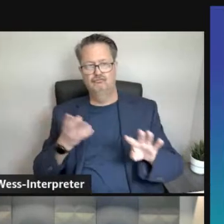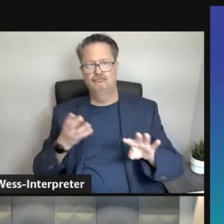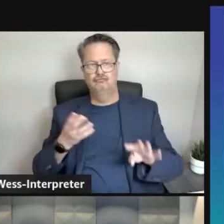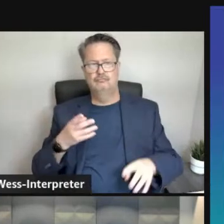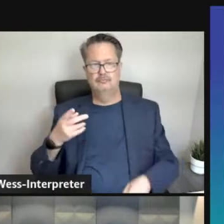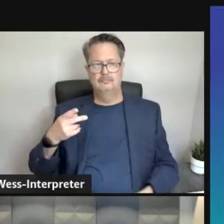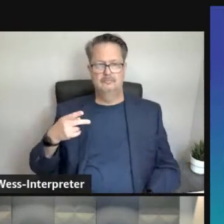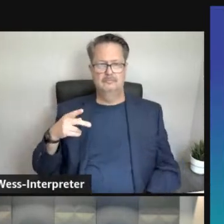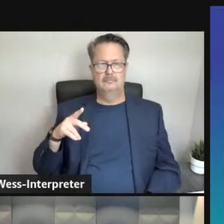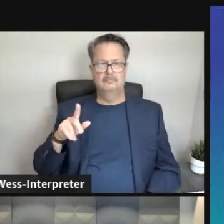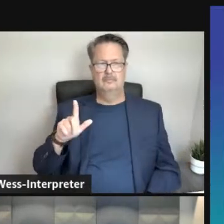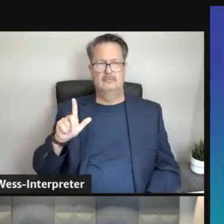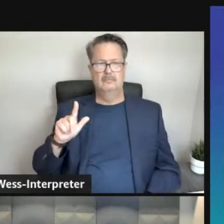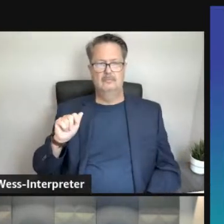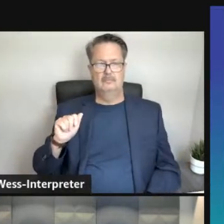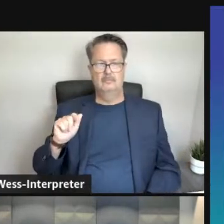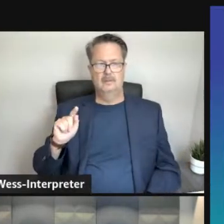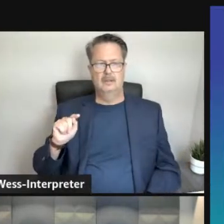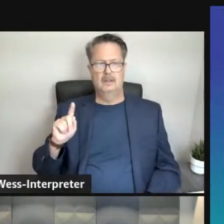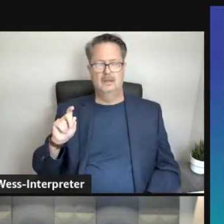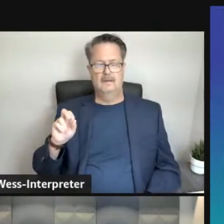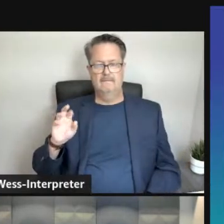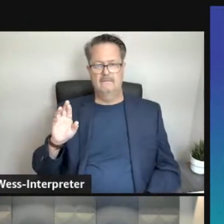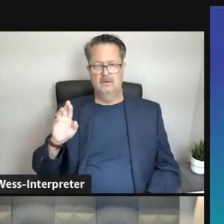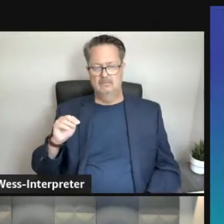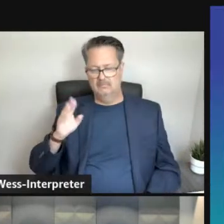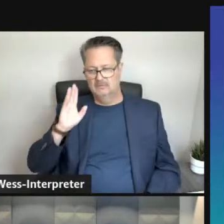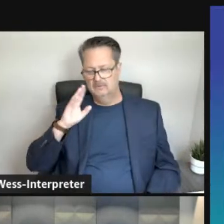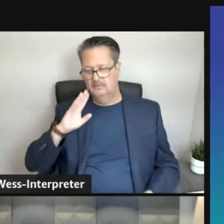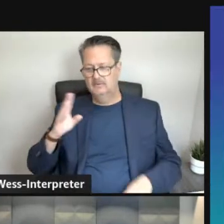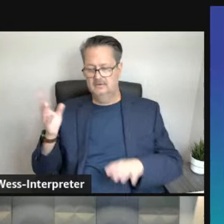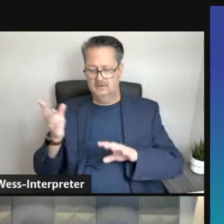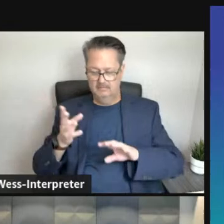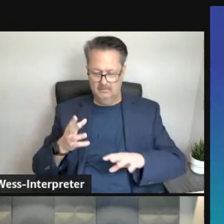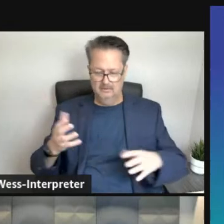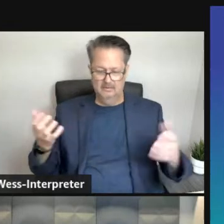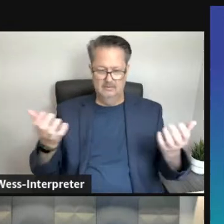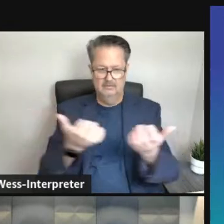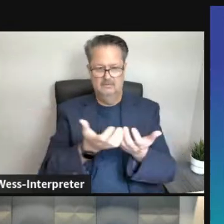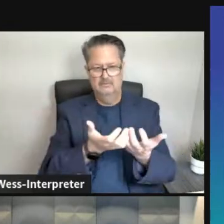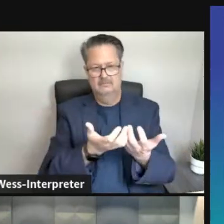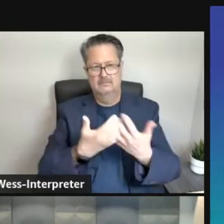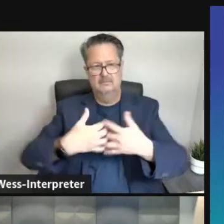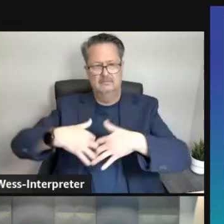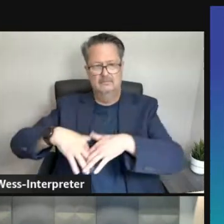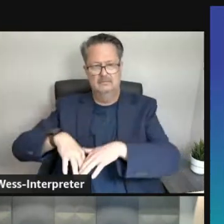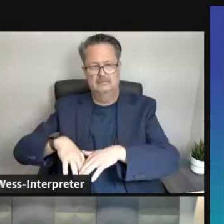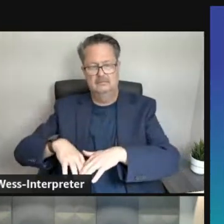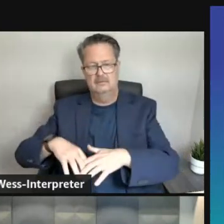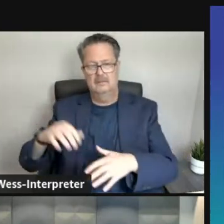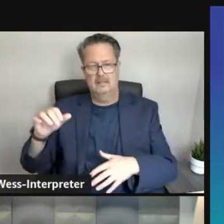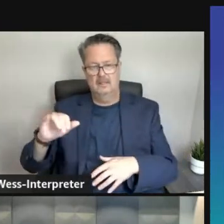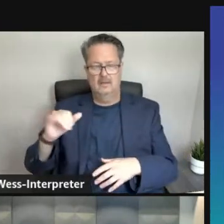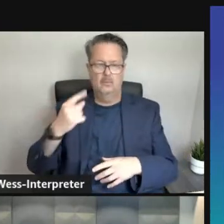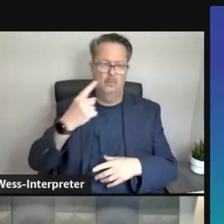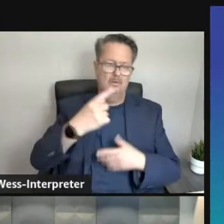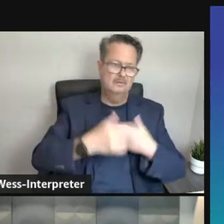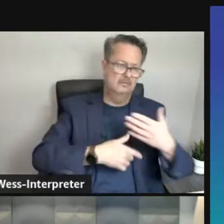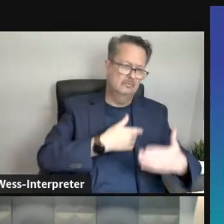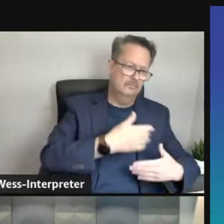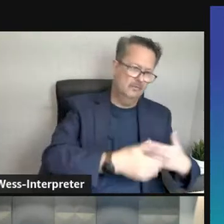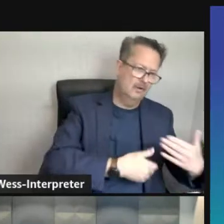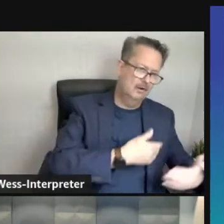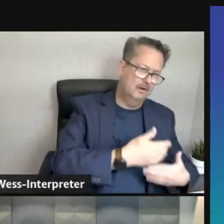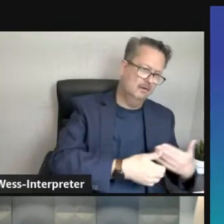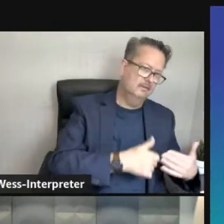know, the data processing and streaming go together in a way in terms of processing. Like one is processing within the batch